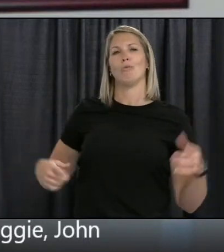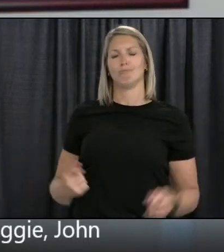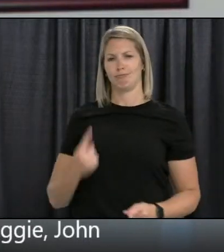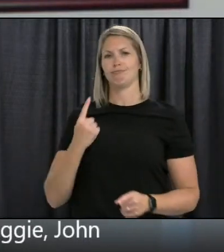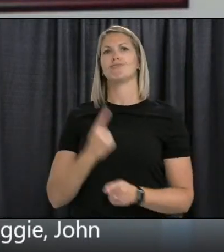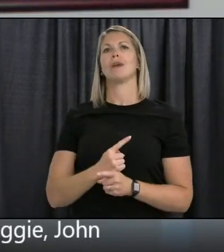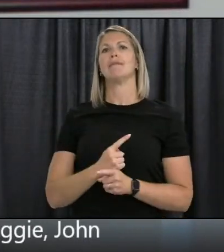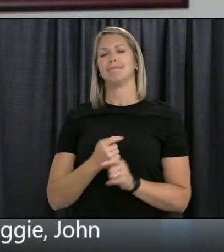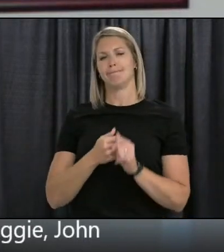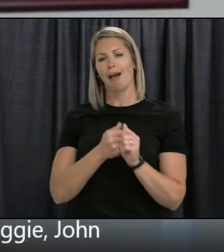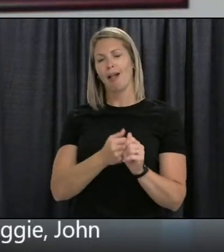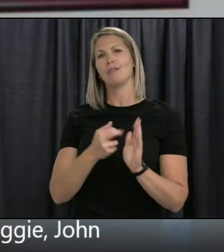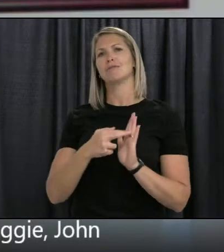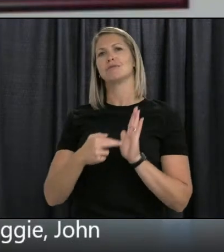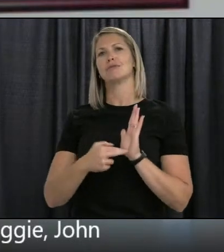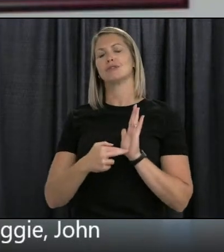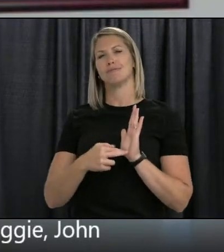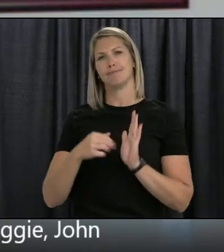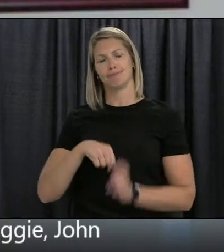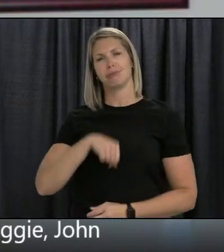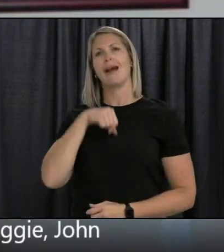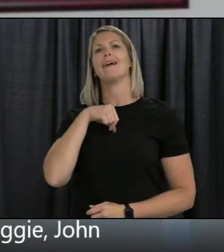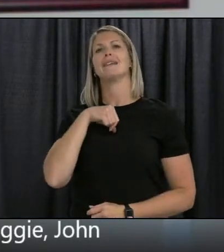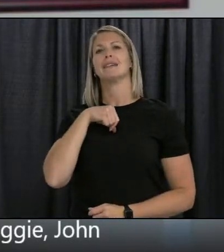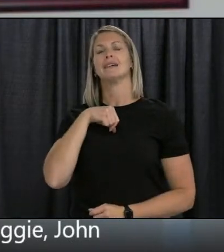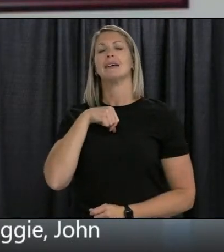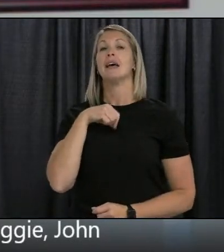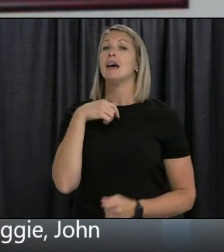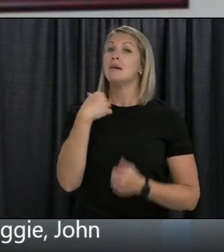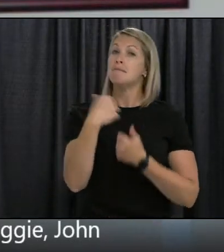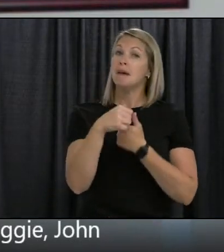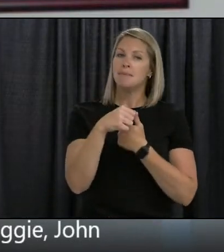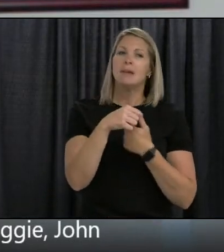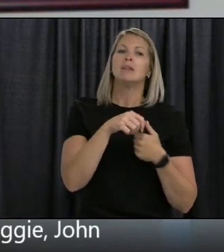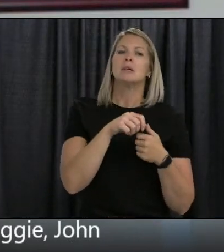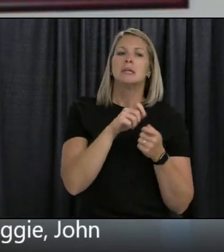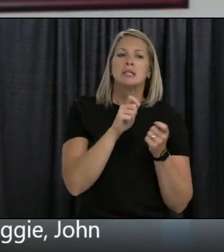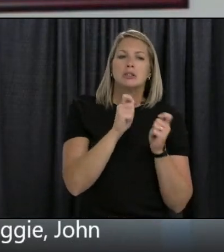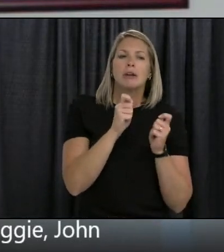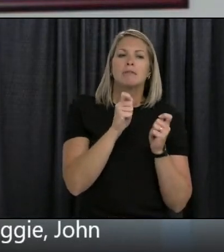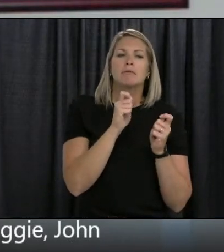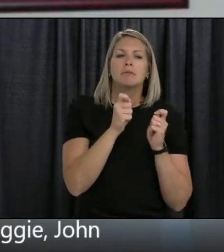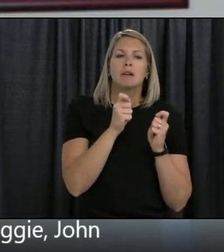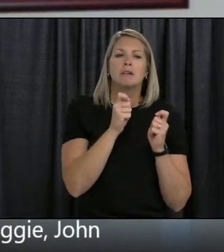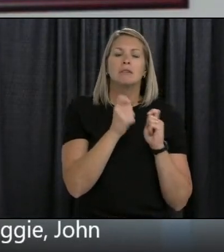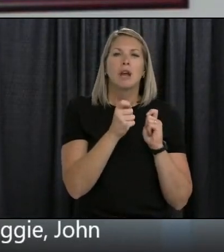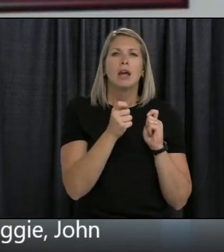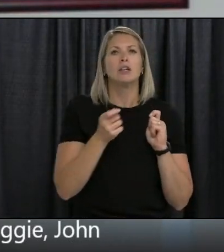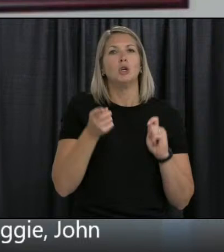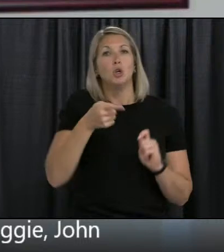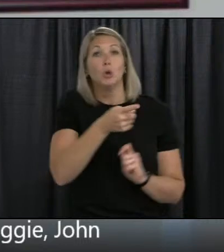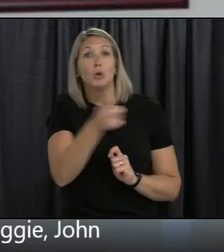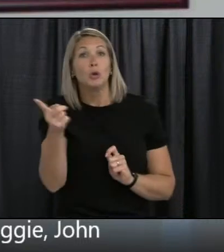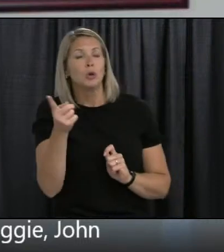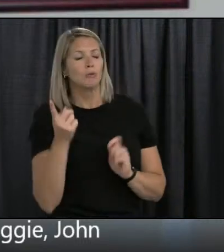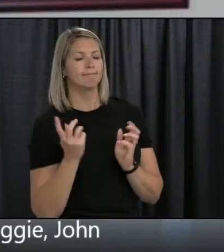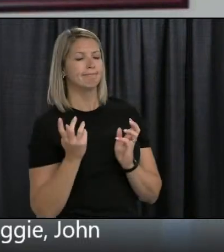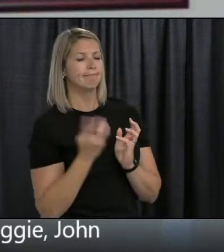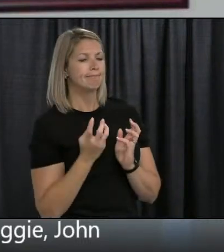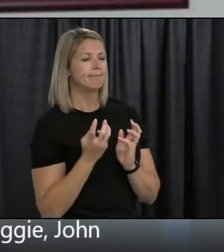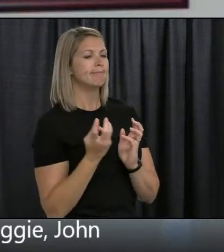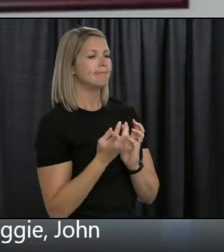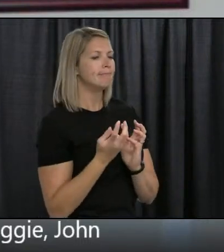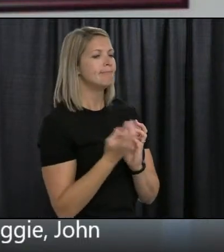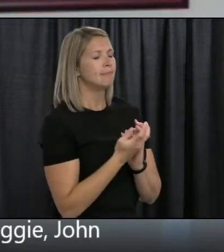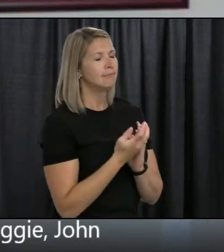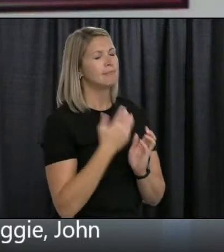diligence. It's been multiple small changes that have made the difference. And I would encourage all of us to carry on with it for as long